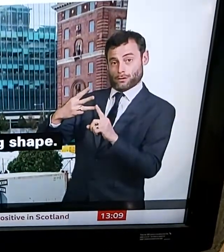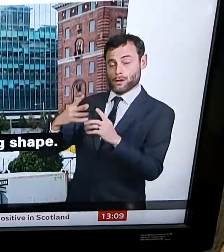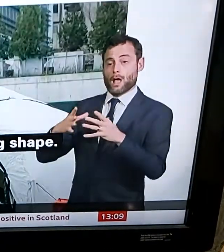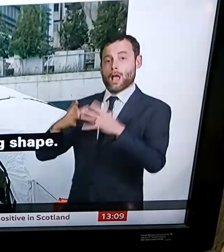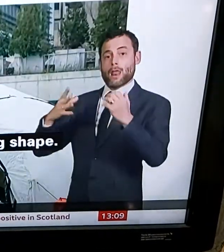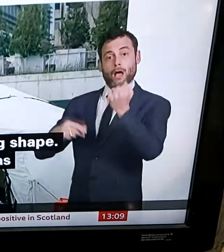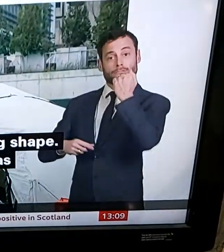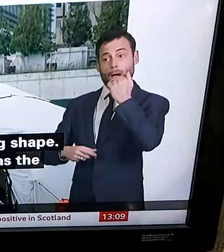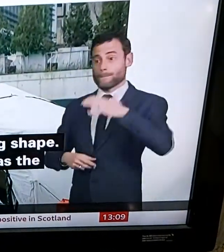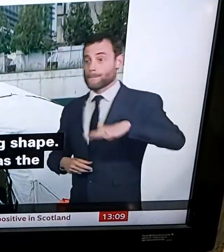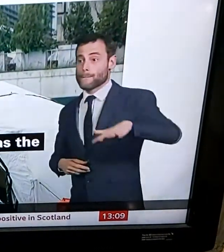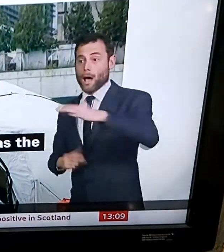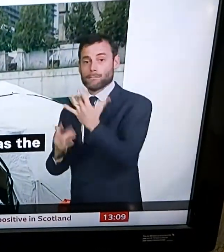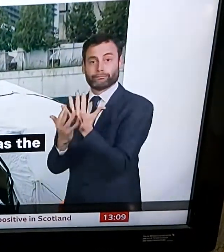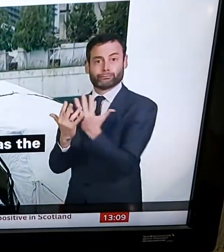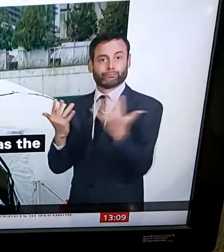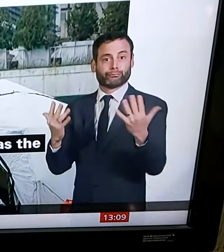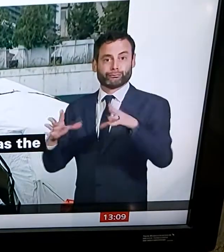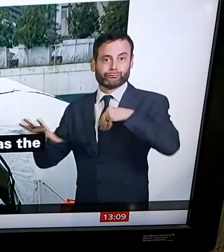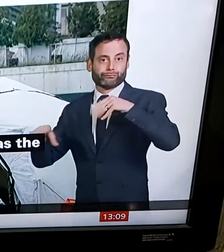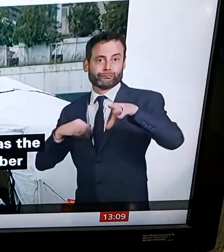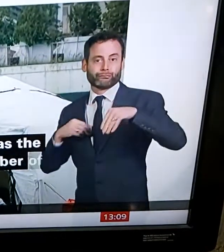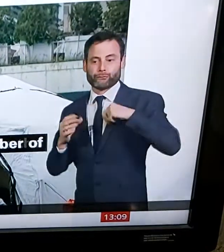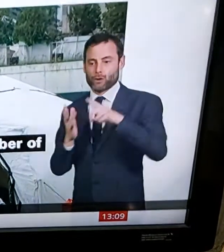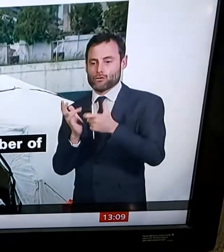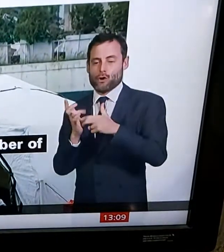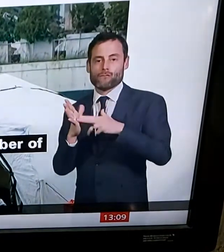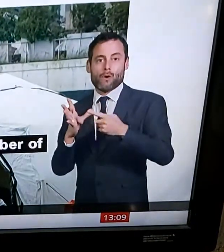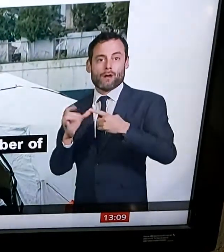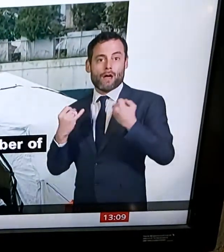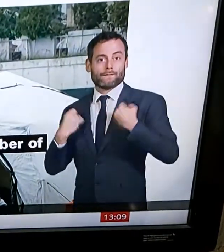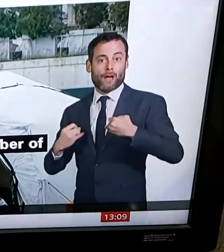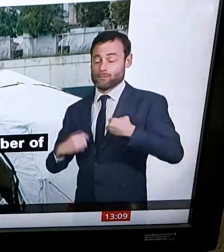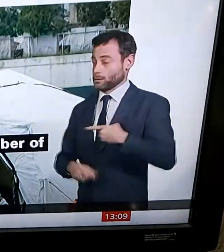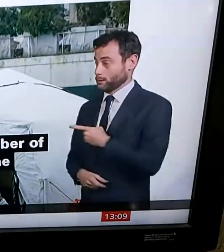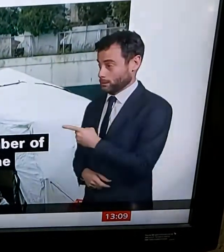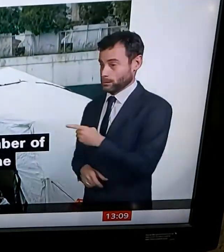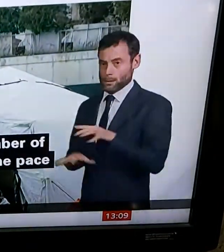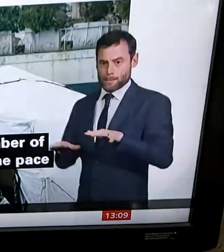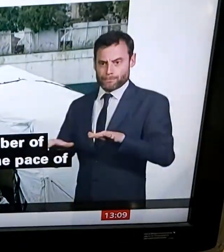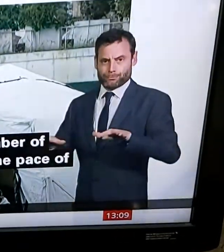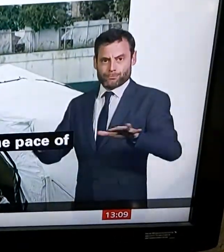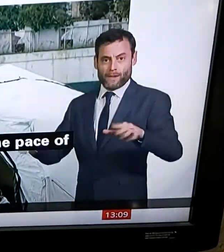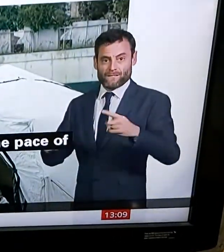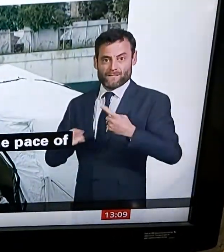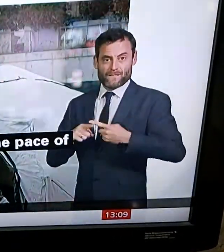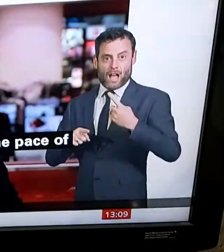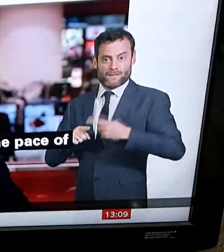coronavirus cases, and the pace of infection is accelerating. Paul Adams, BBC News.